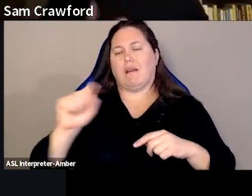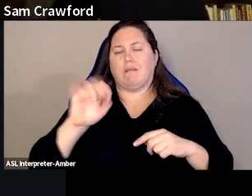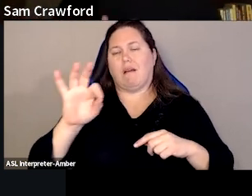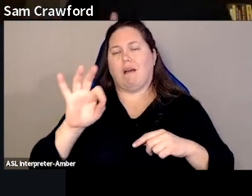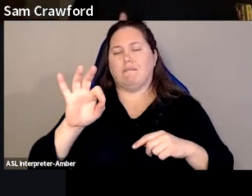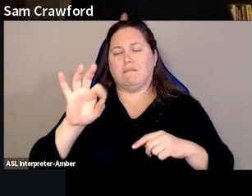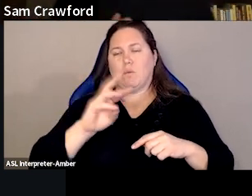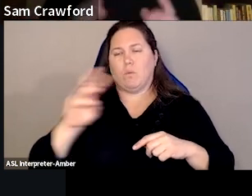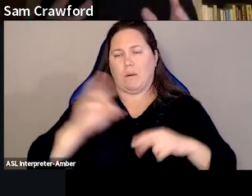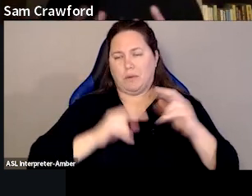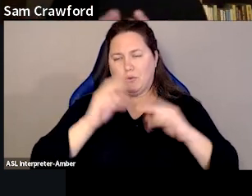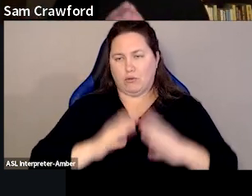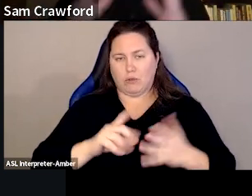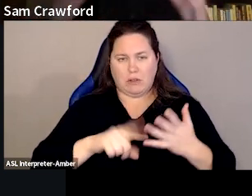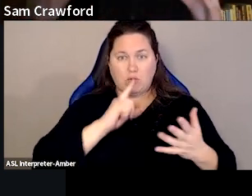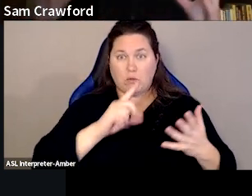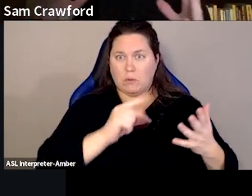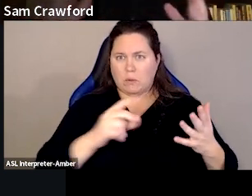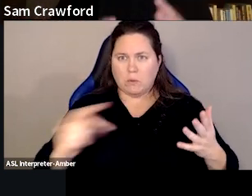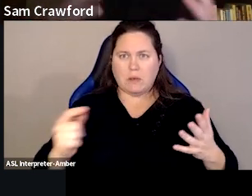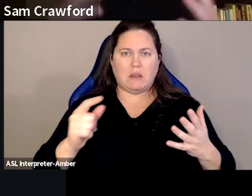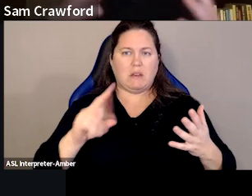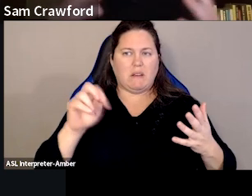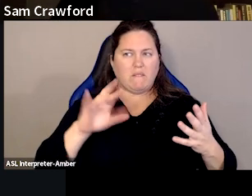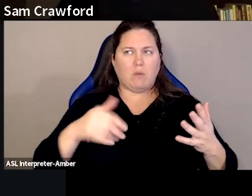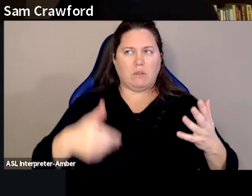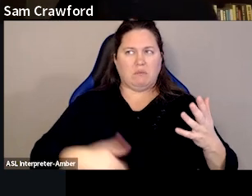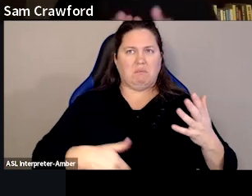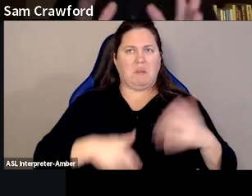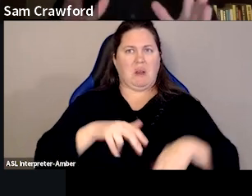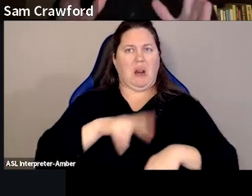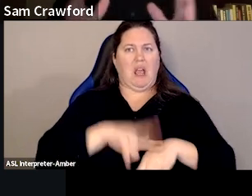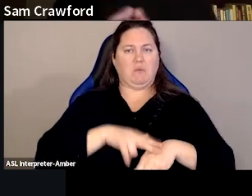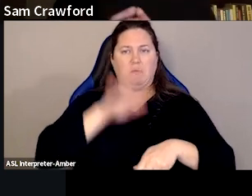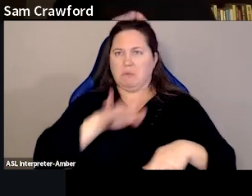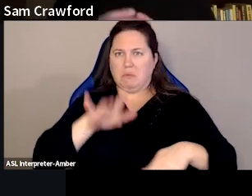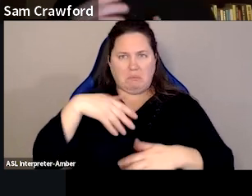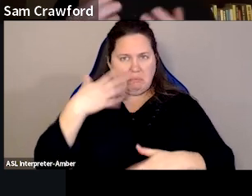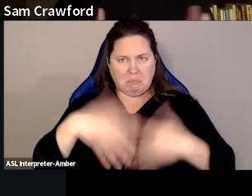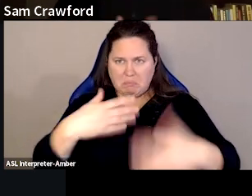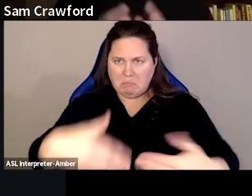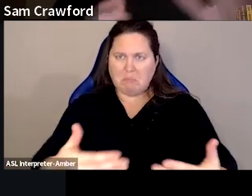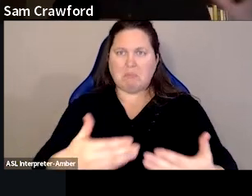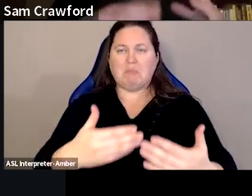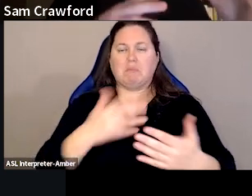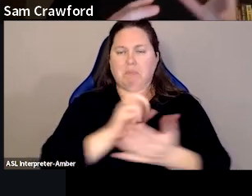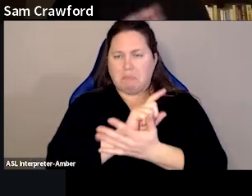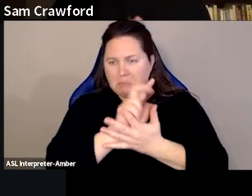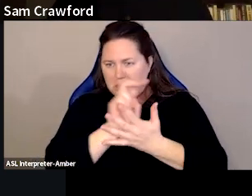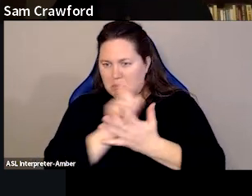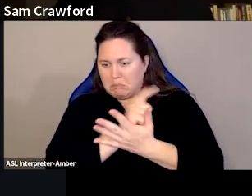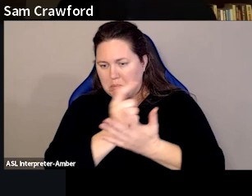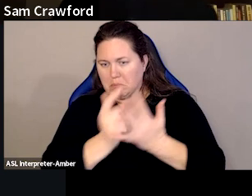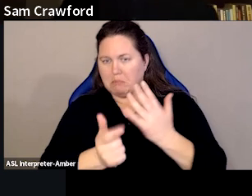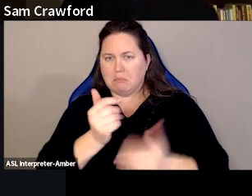super intuitive, and it allows us to get a site up in next to no time. It doesn't quite have all the features of the